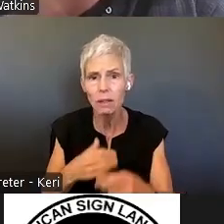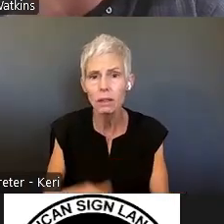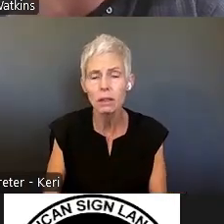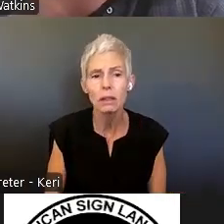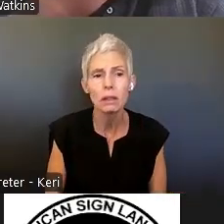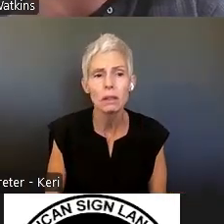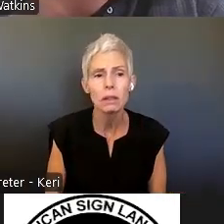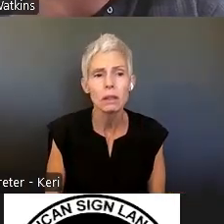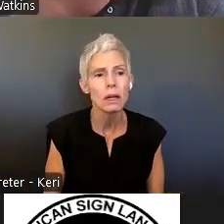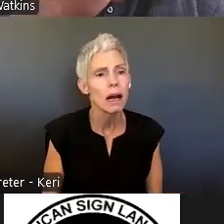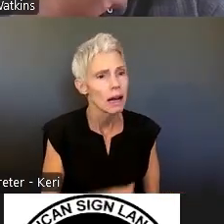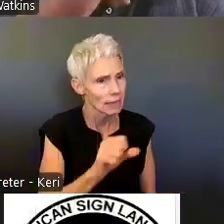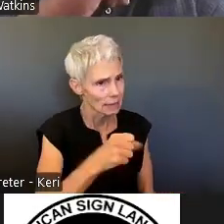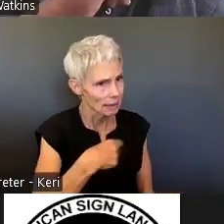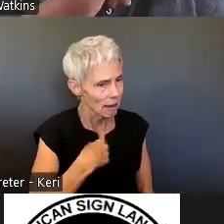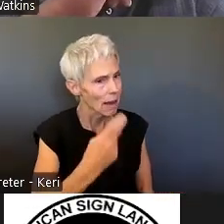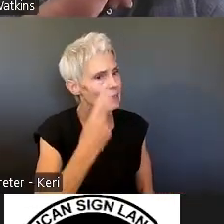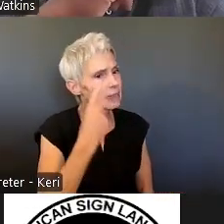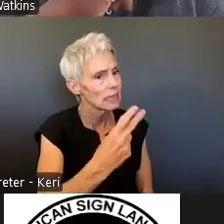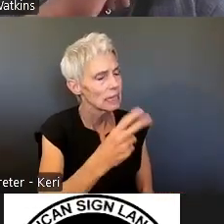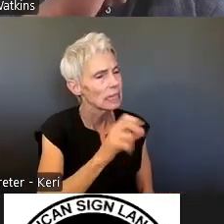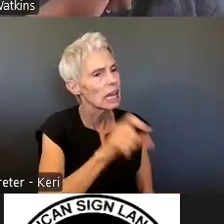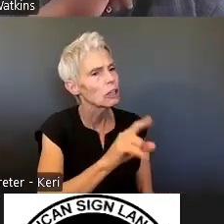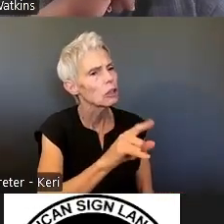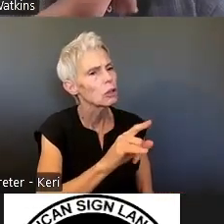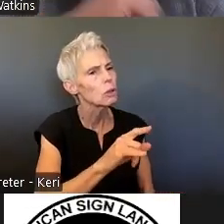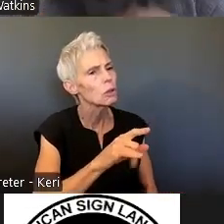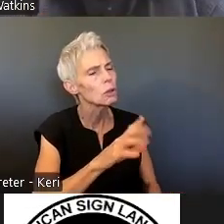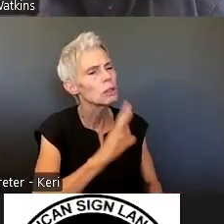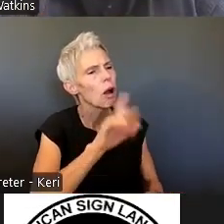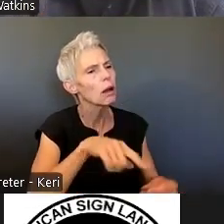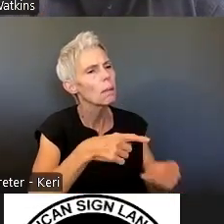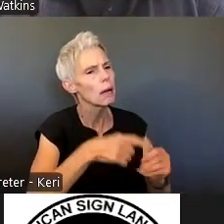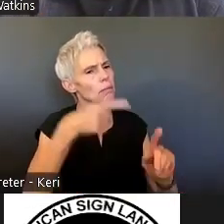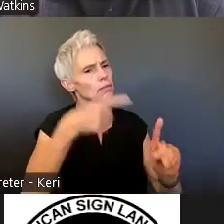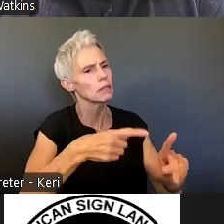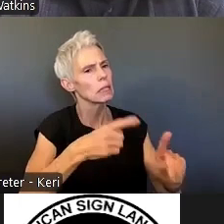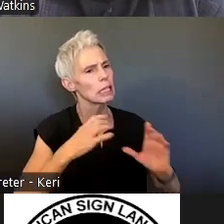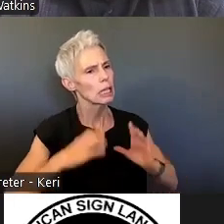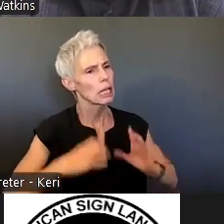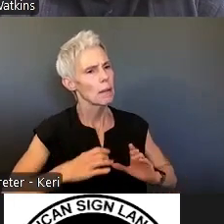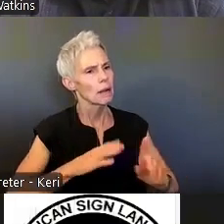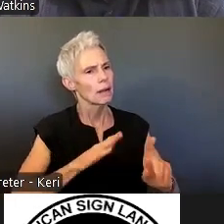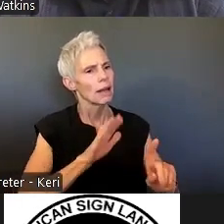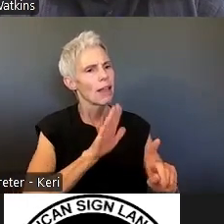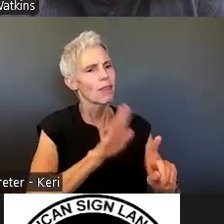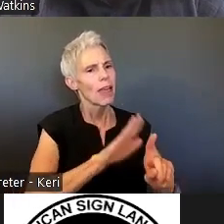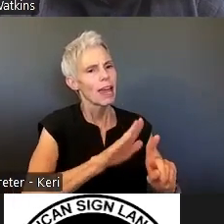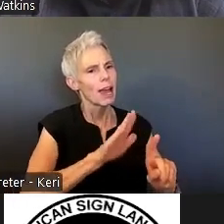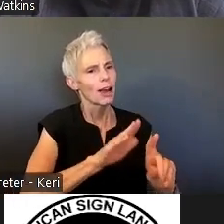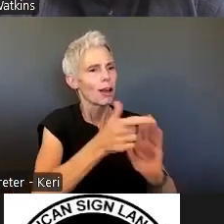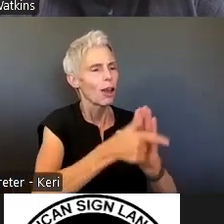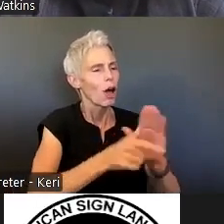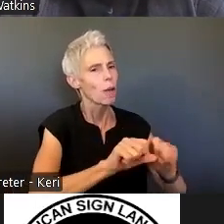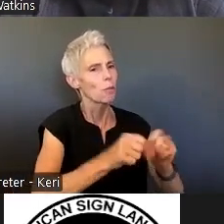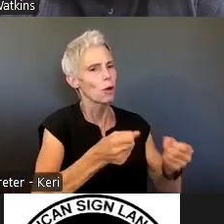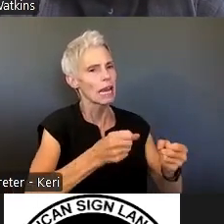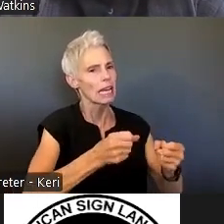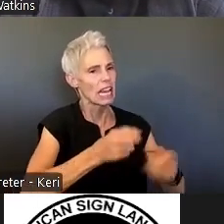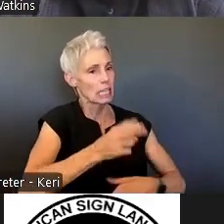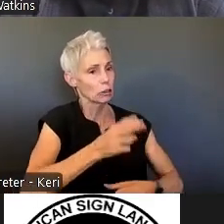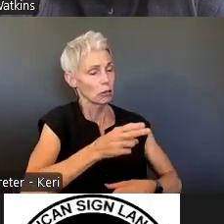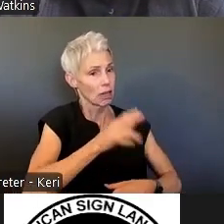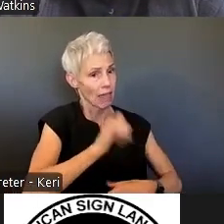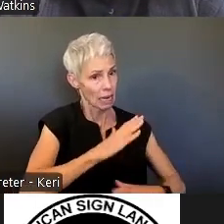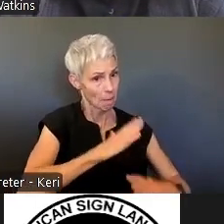I do see, can you speak about a client's criminal history being a barrier to